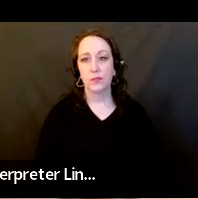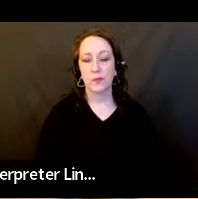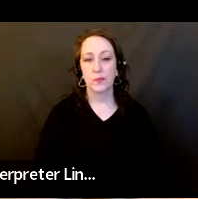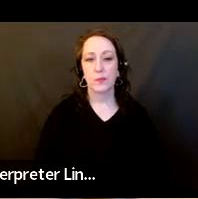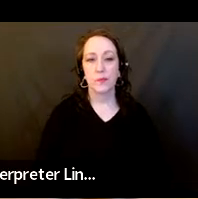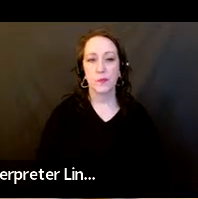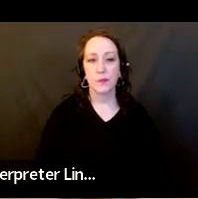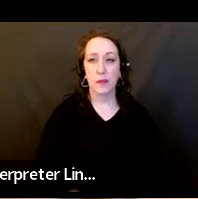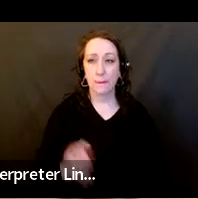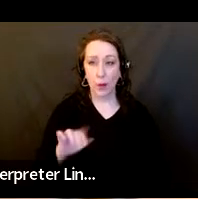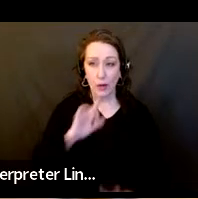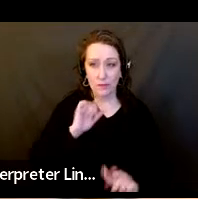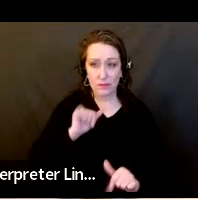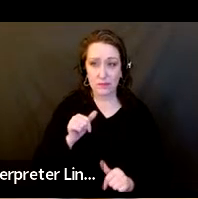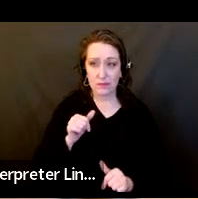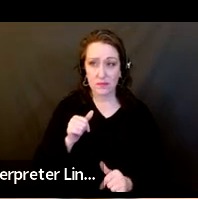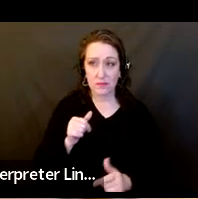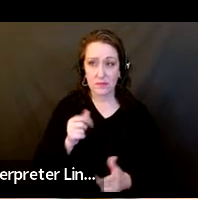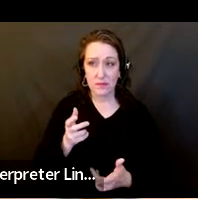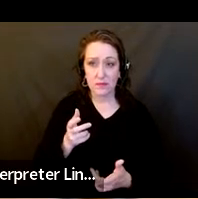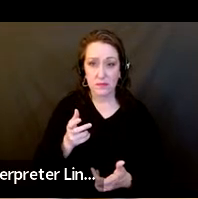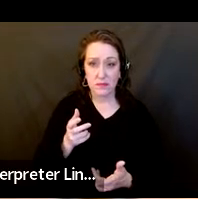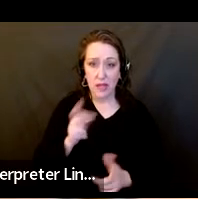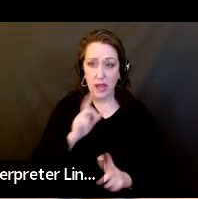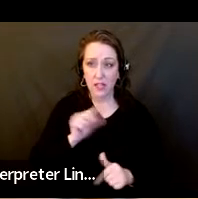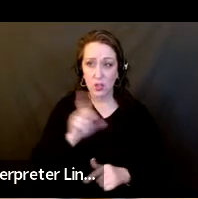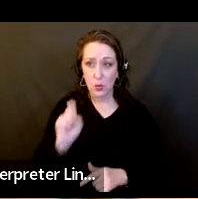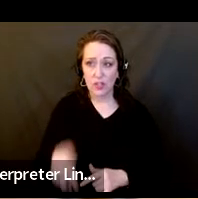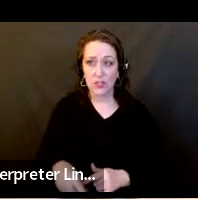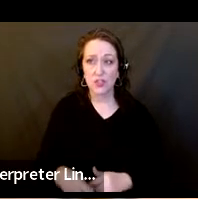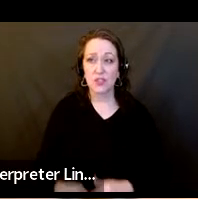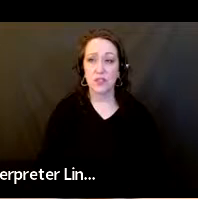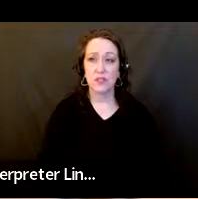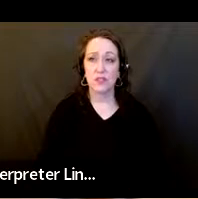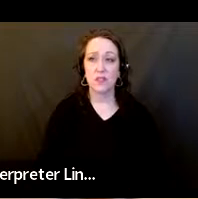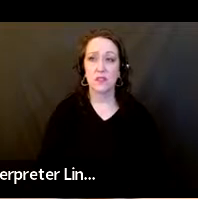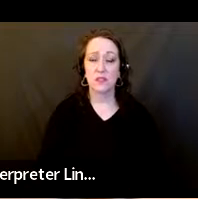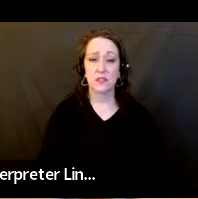Is that, Mary, I hope that answered your question.